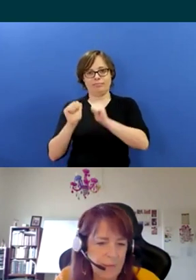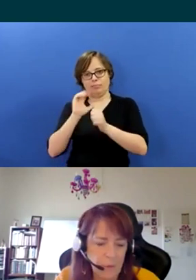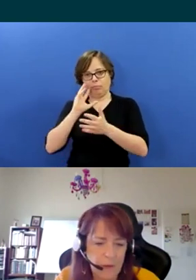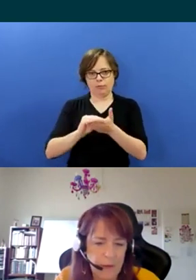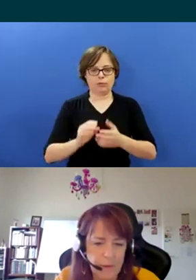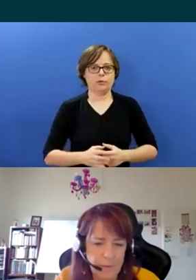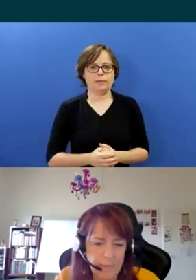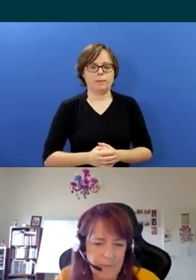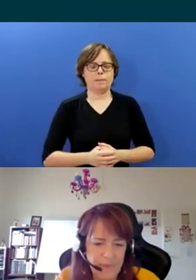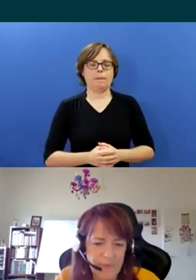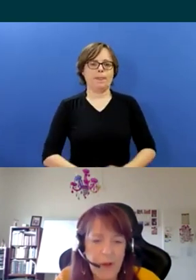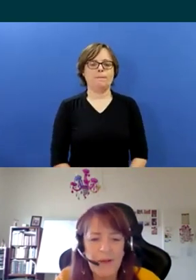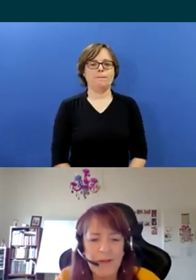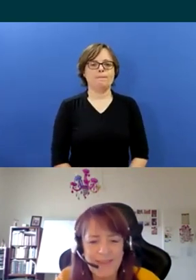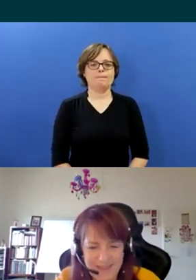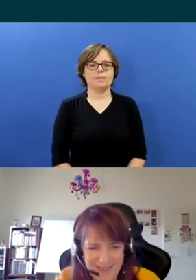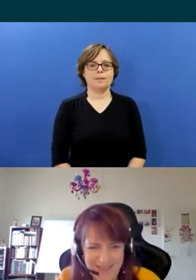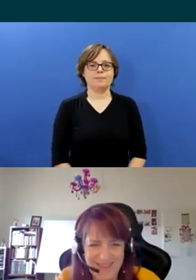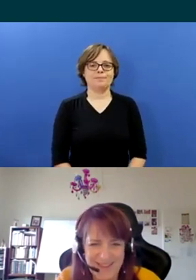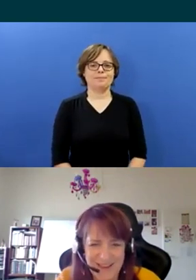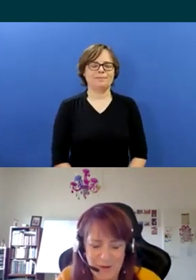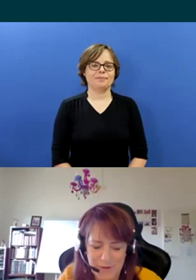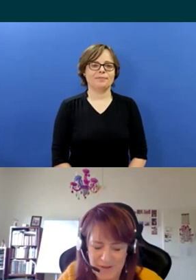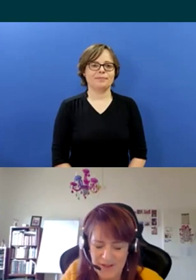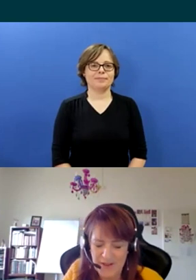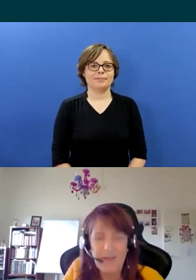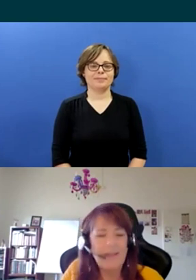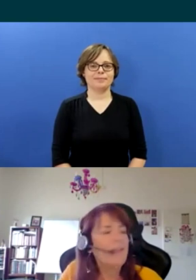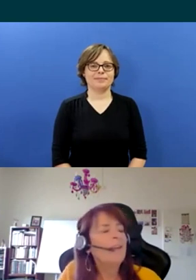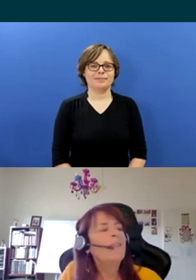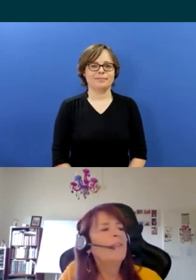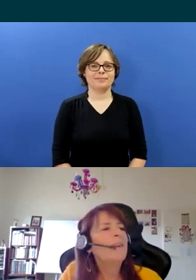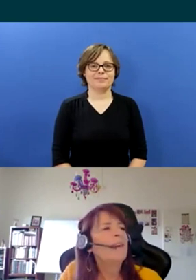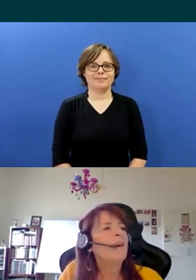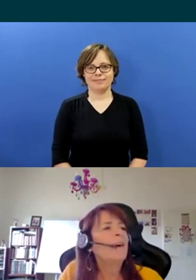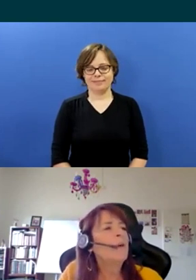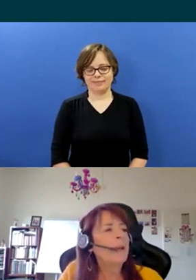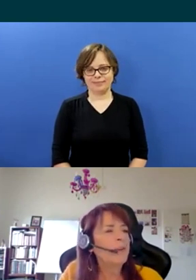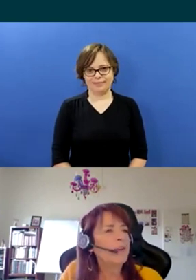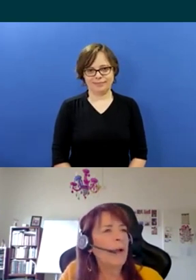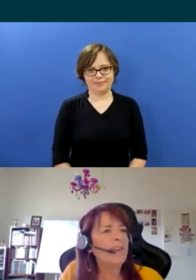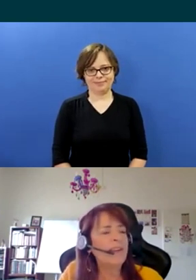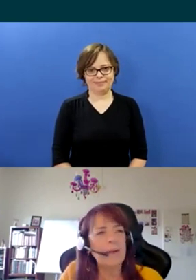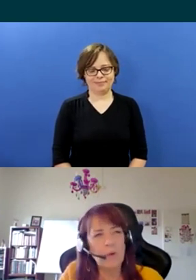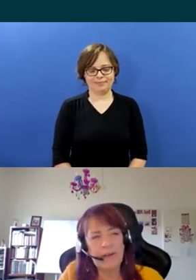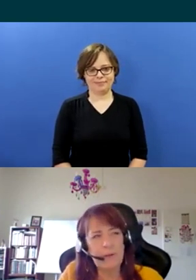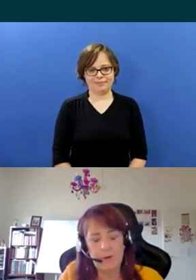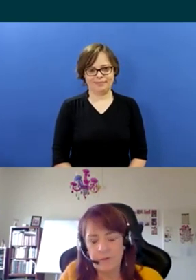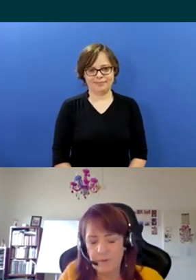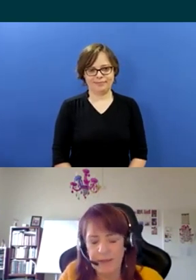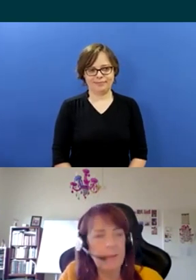I have only, Please go back like 15, 20 seconds. Okay, so I think I